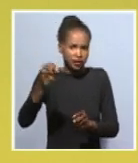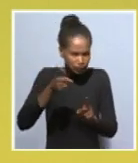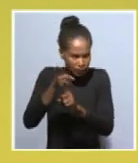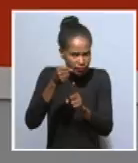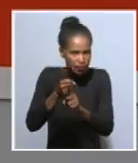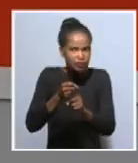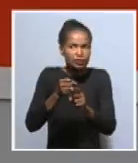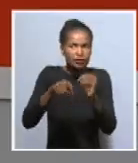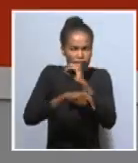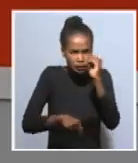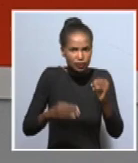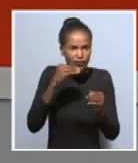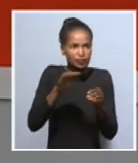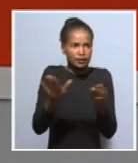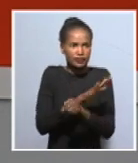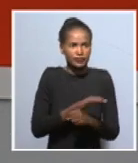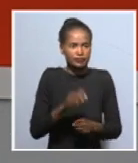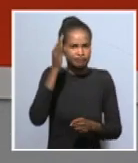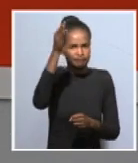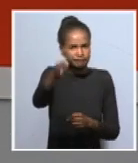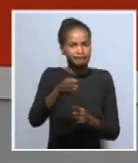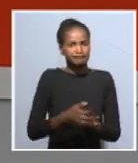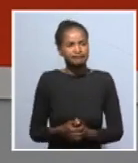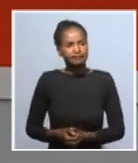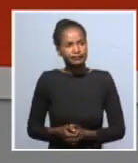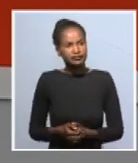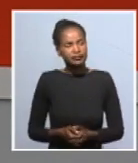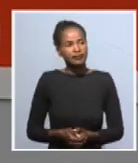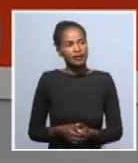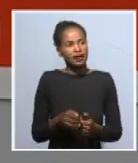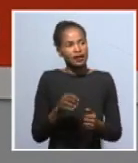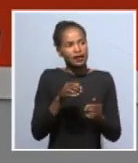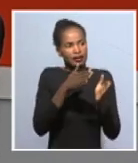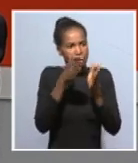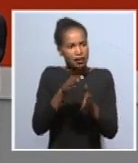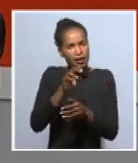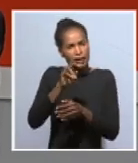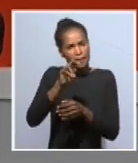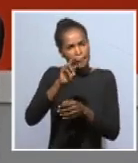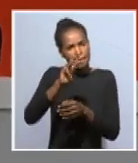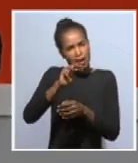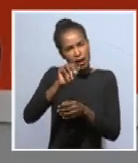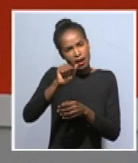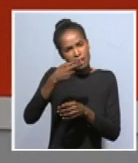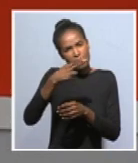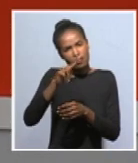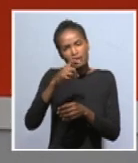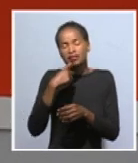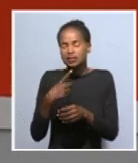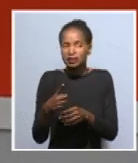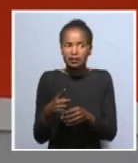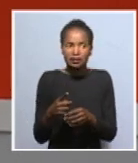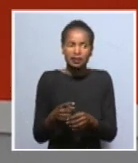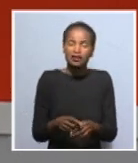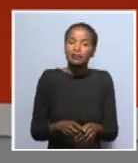you very much. Mr. Nkembwa, we heard Mr. Maua say that the impact of COVID-19 on the agricultural sector cannot be